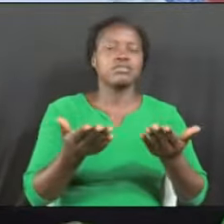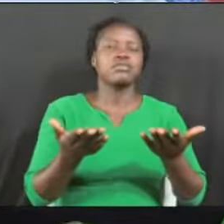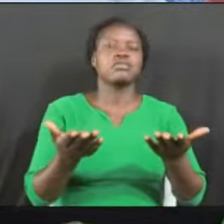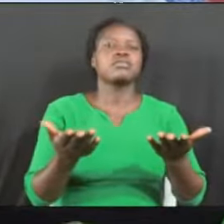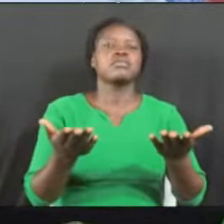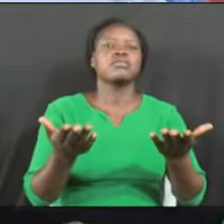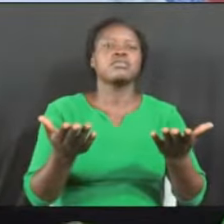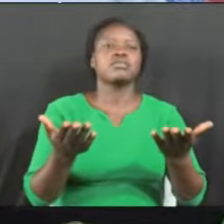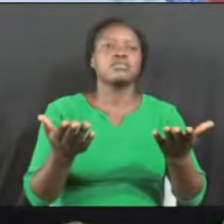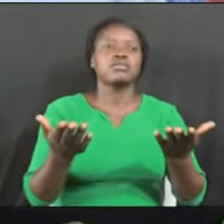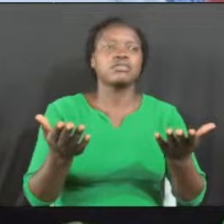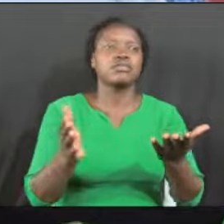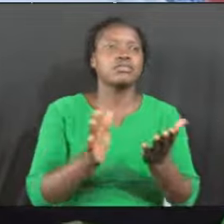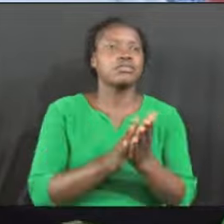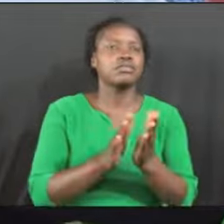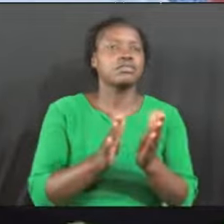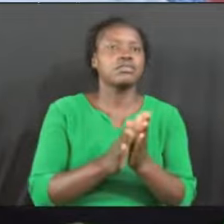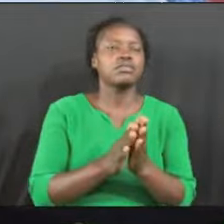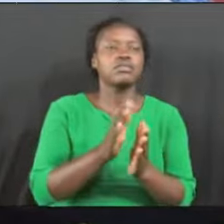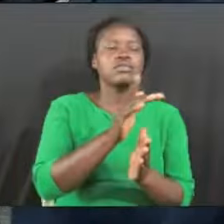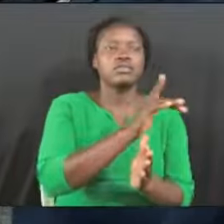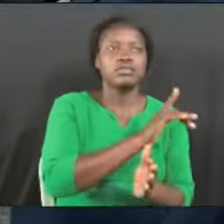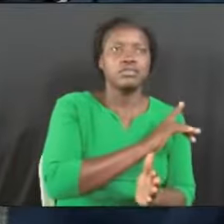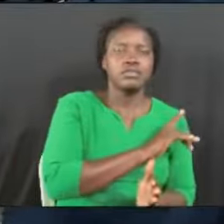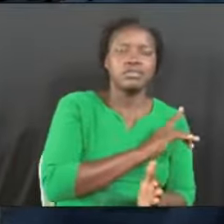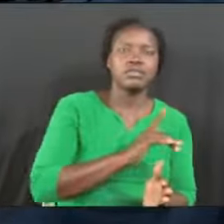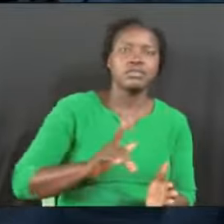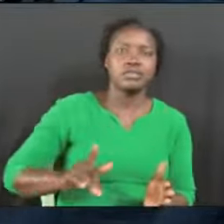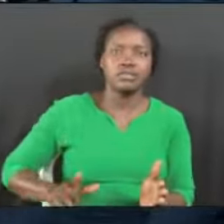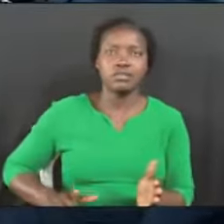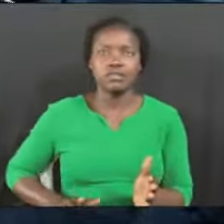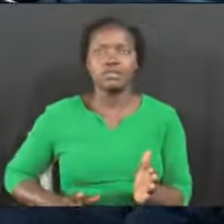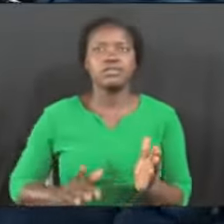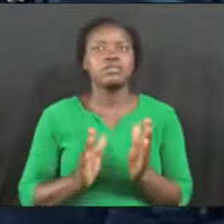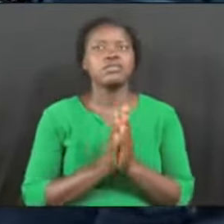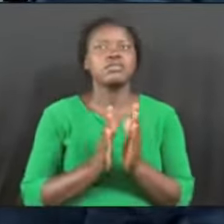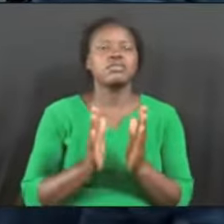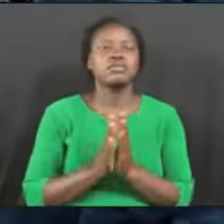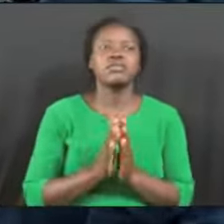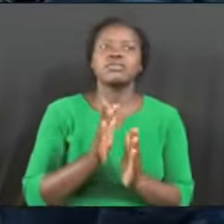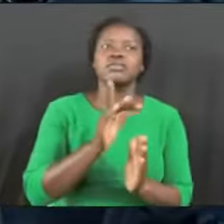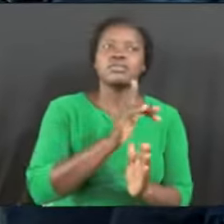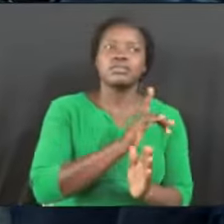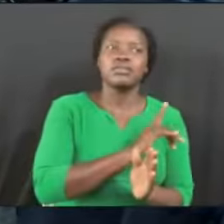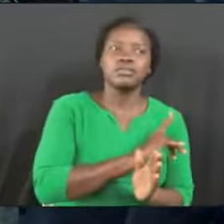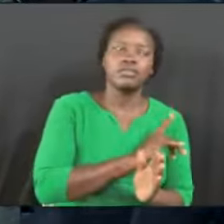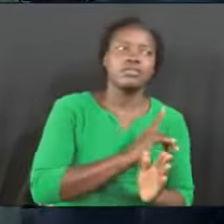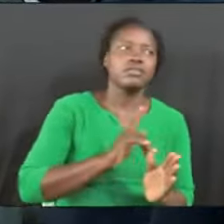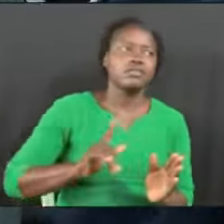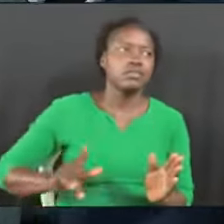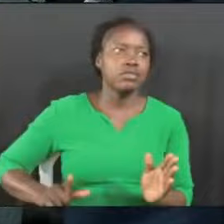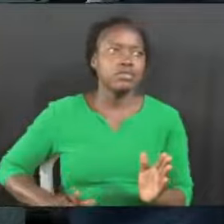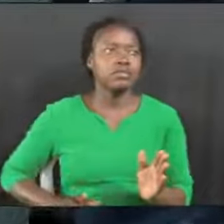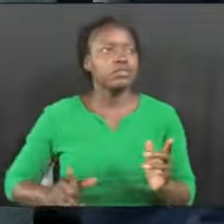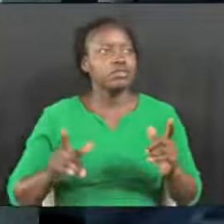Come on, everybody, praise the Lord. We'll praise the Lord.